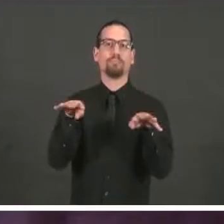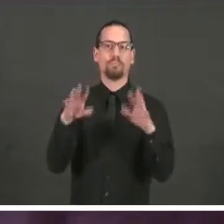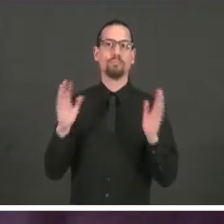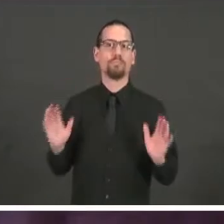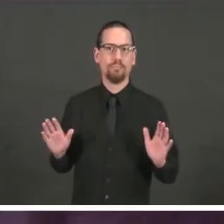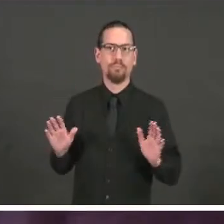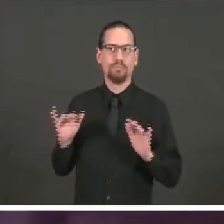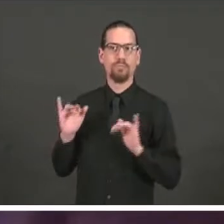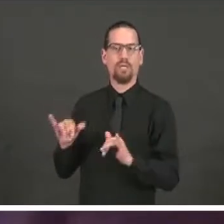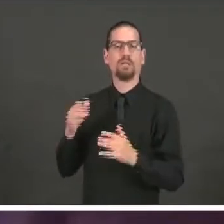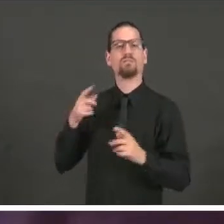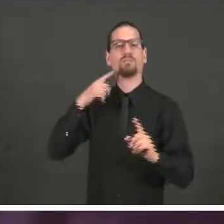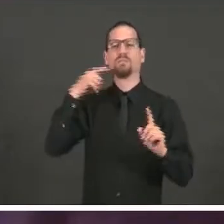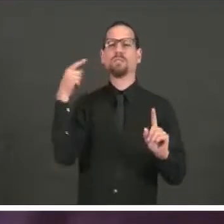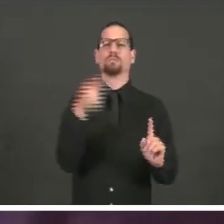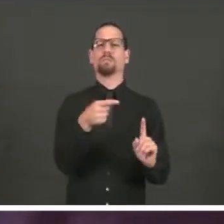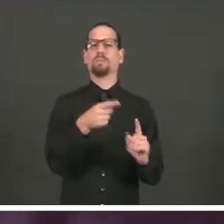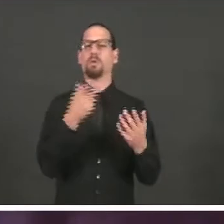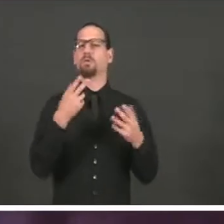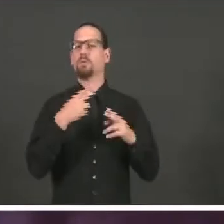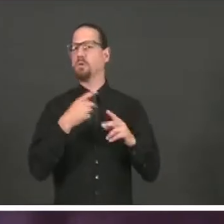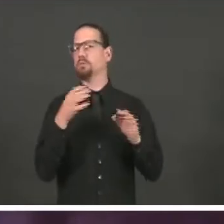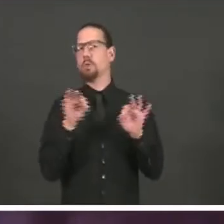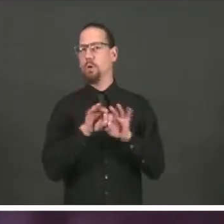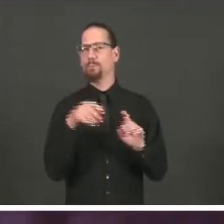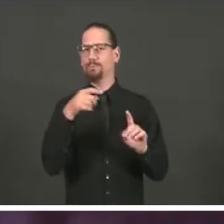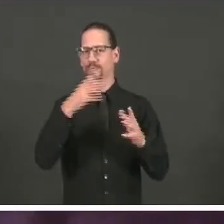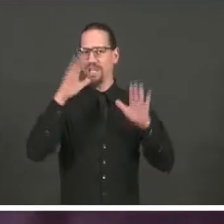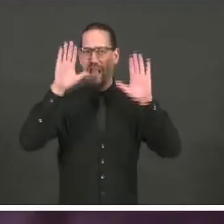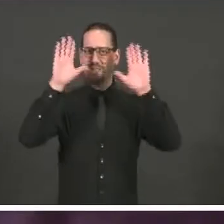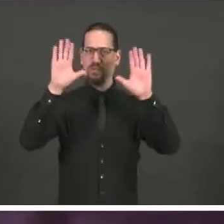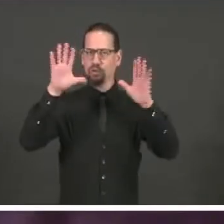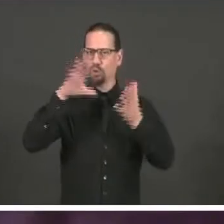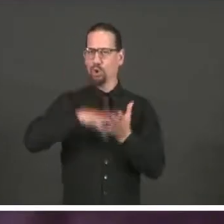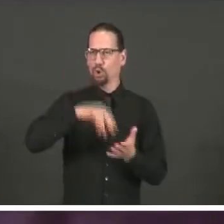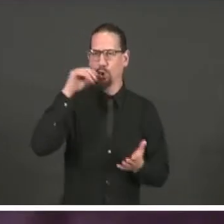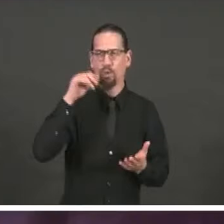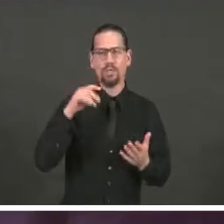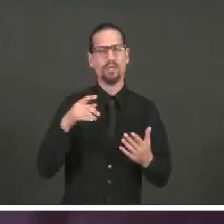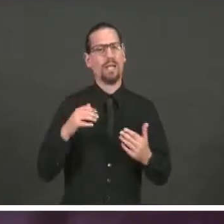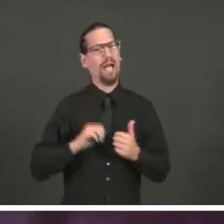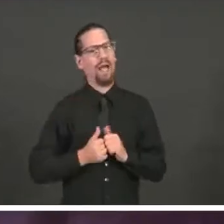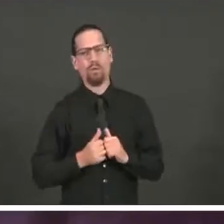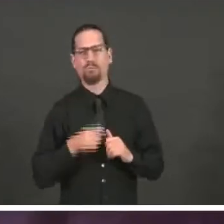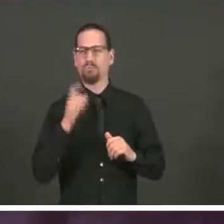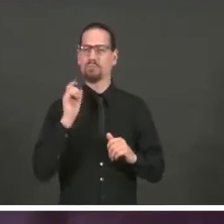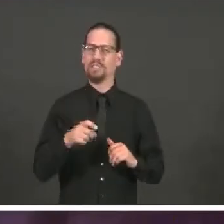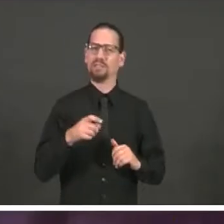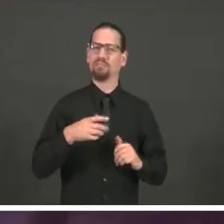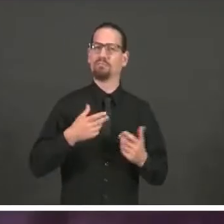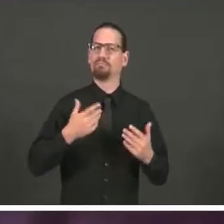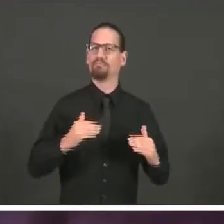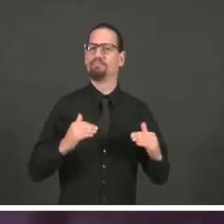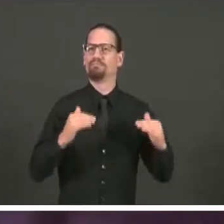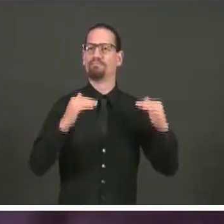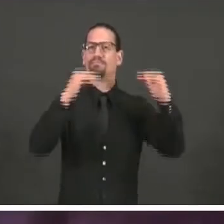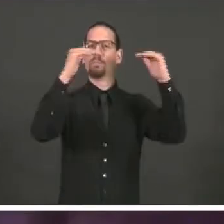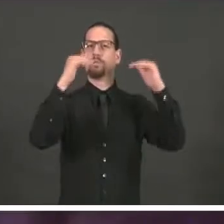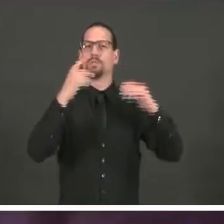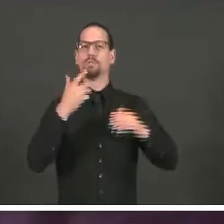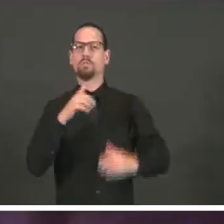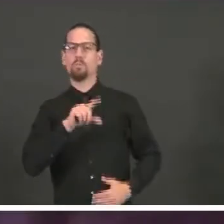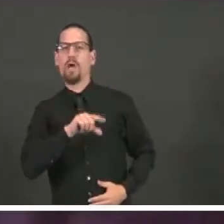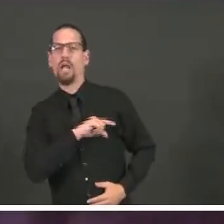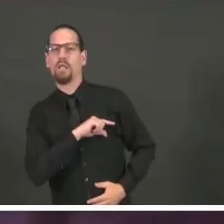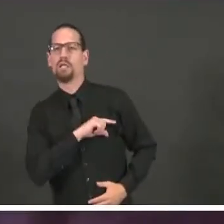the learning look like? It is important for us to do that. We have focused in on high-quality curriculum, materials and tools